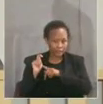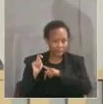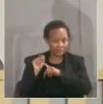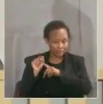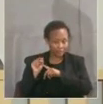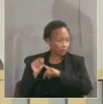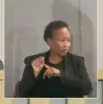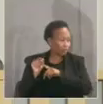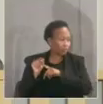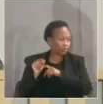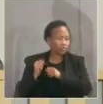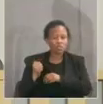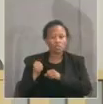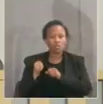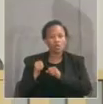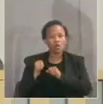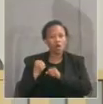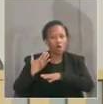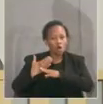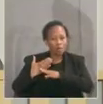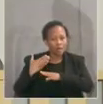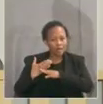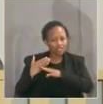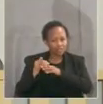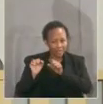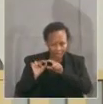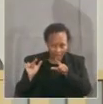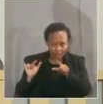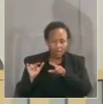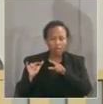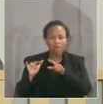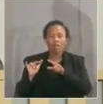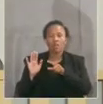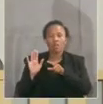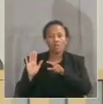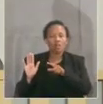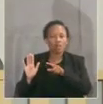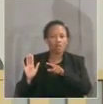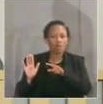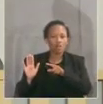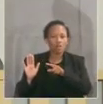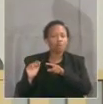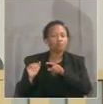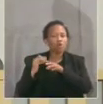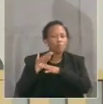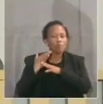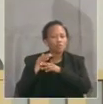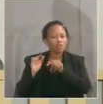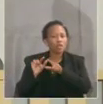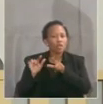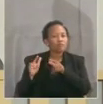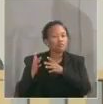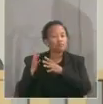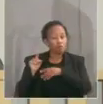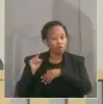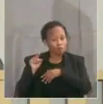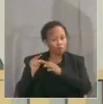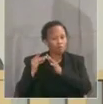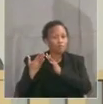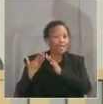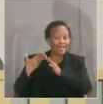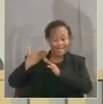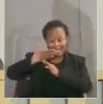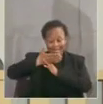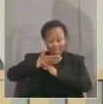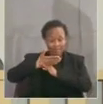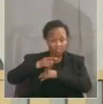operational level or operational wing of this intervention,